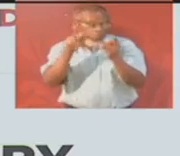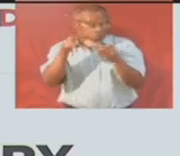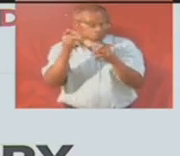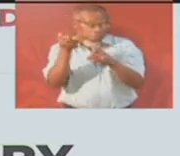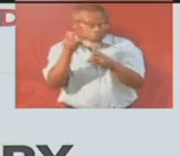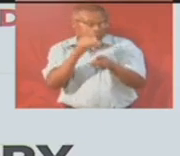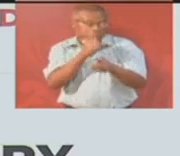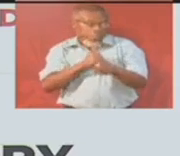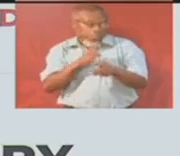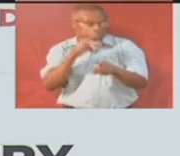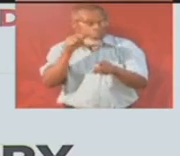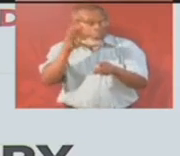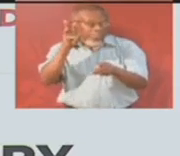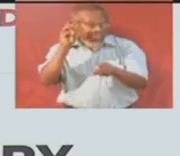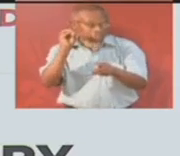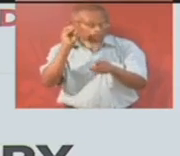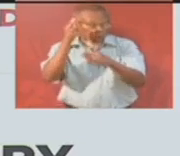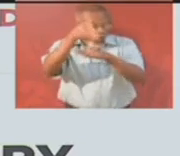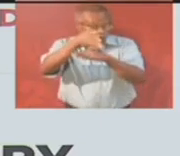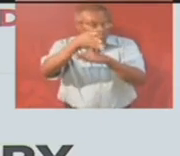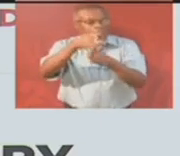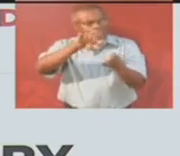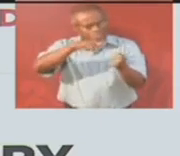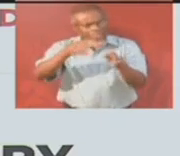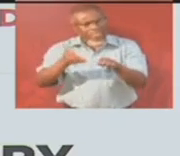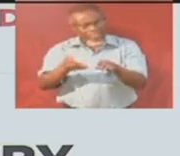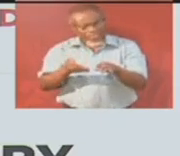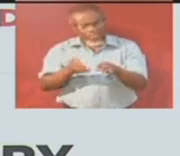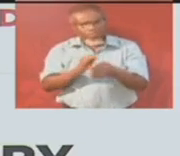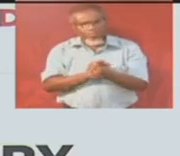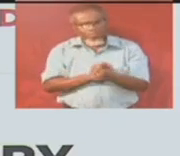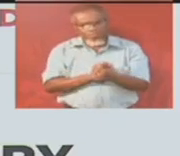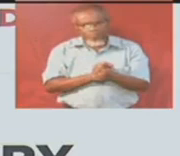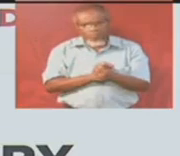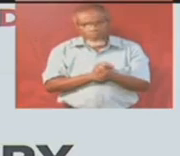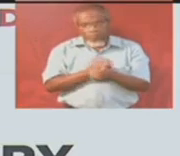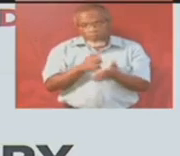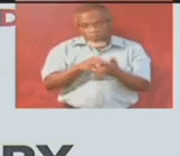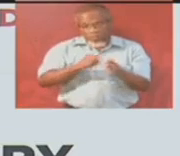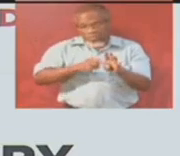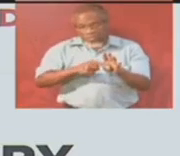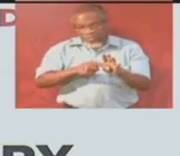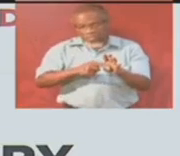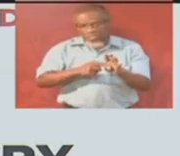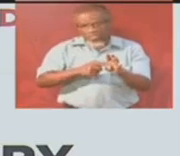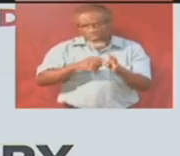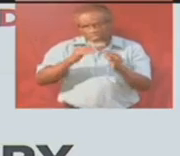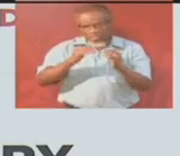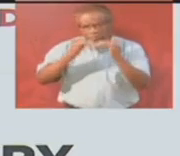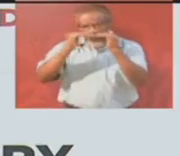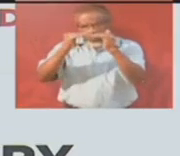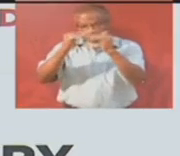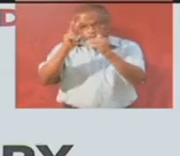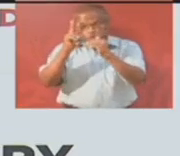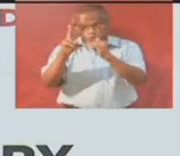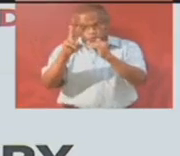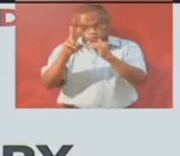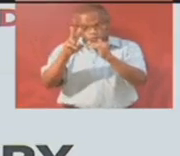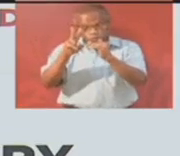lives. We started to dip into some persons in phase two, for example,